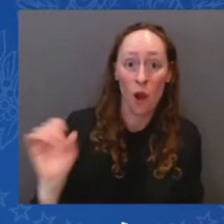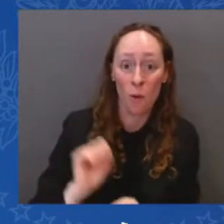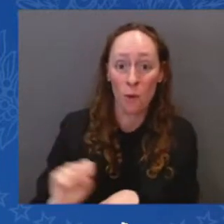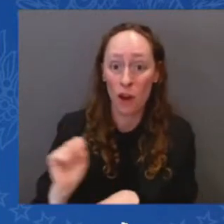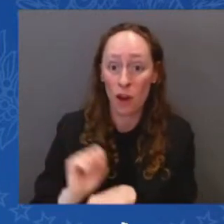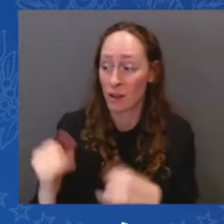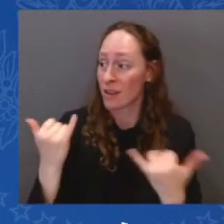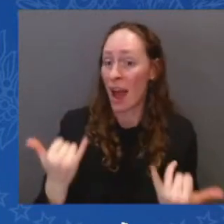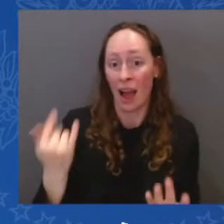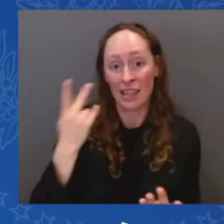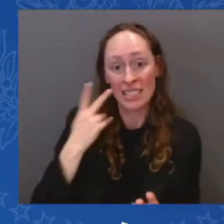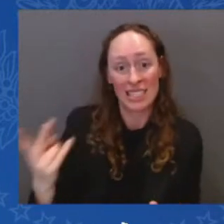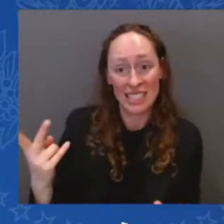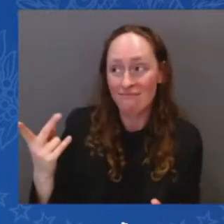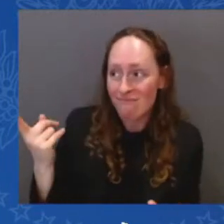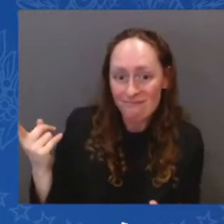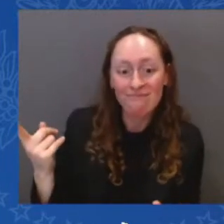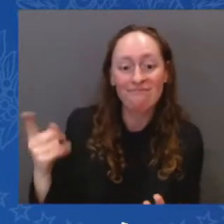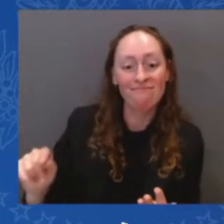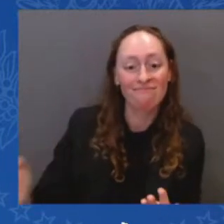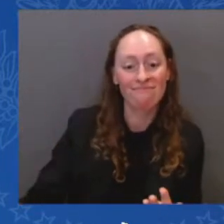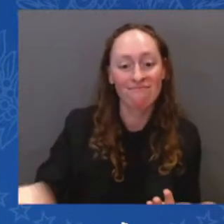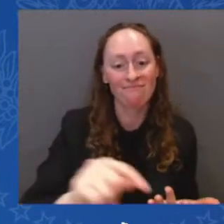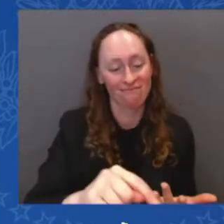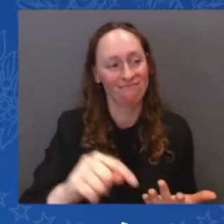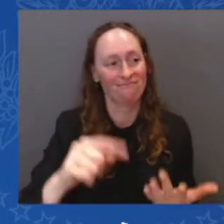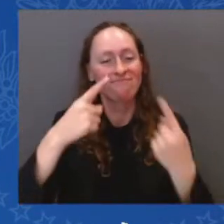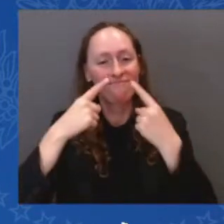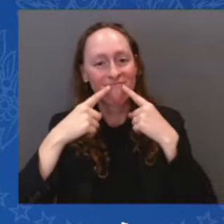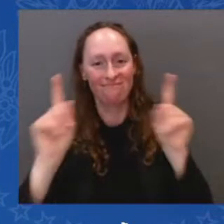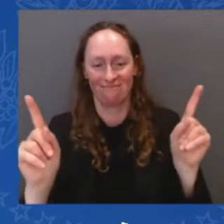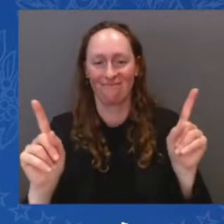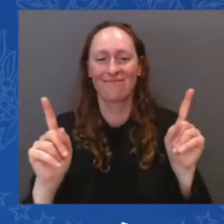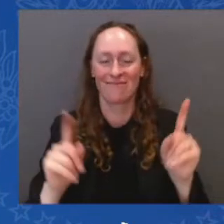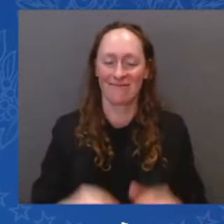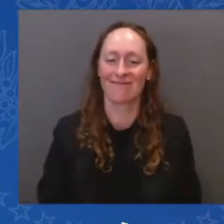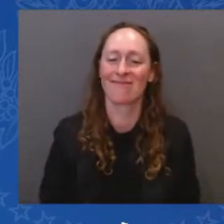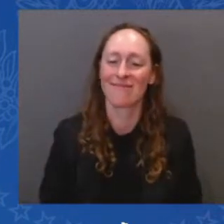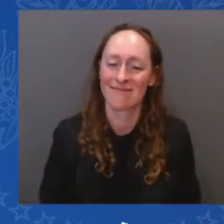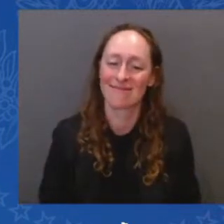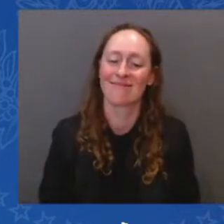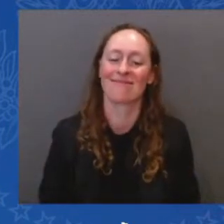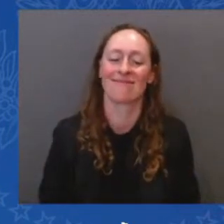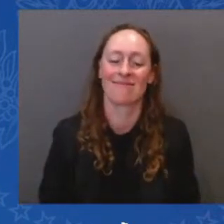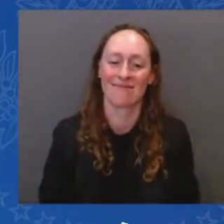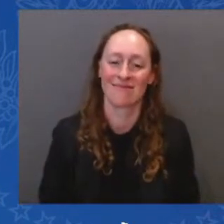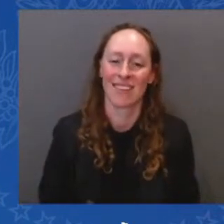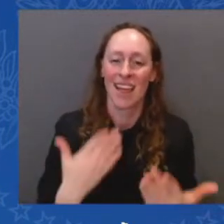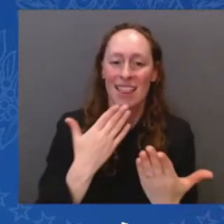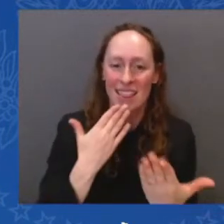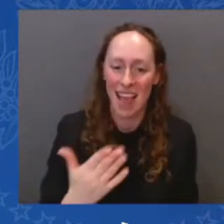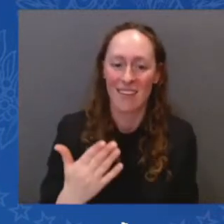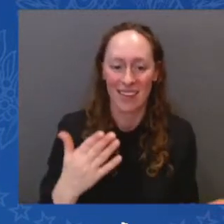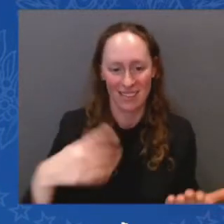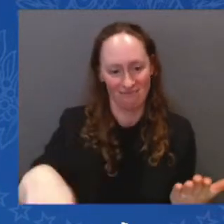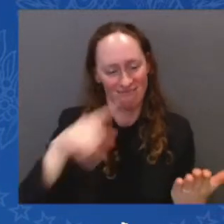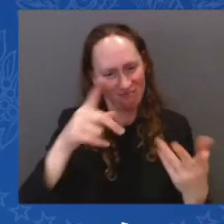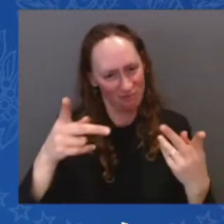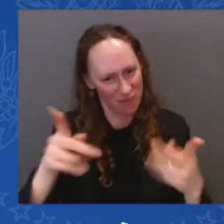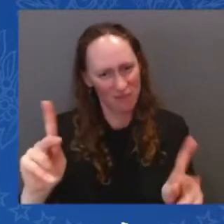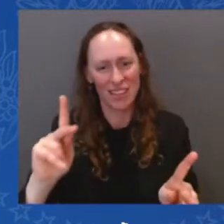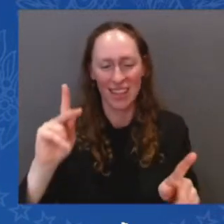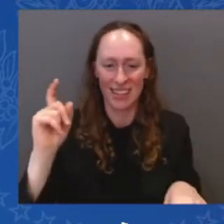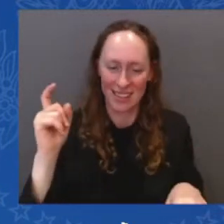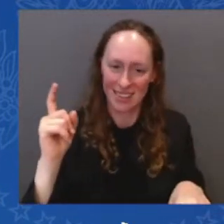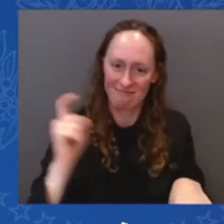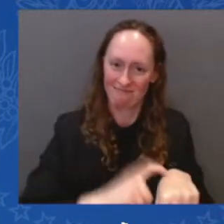Shireen, Sean, and Ross, thanks for proverbially signing my permission slip each morning, pinning it to my backpack, and allowing